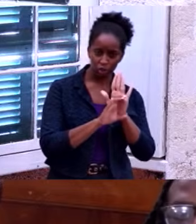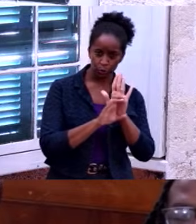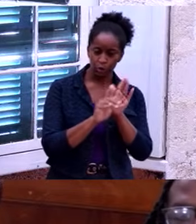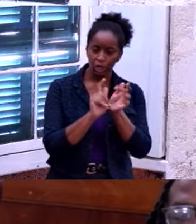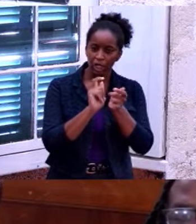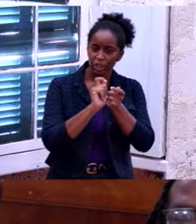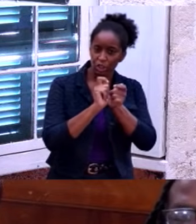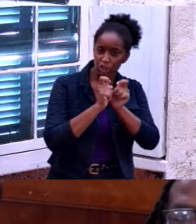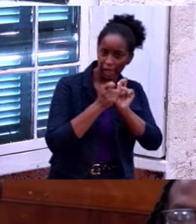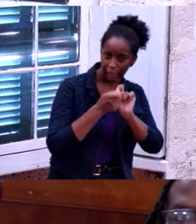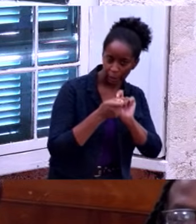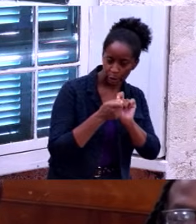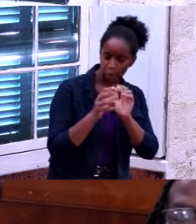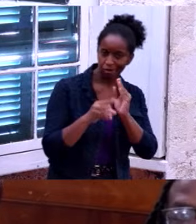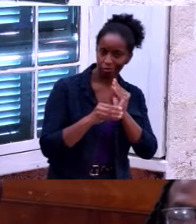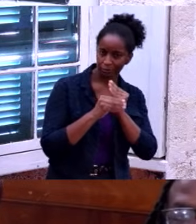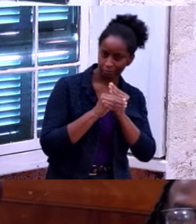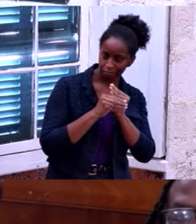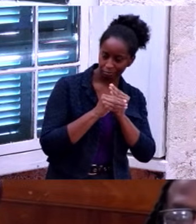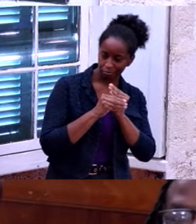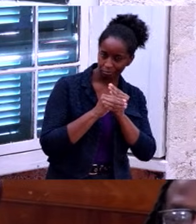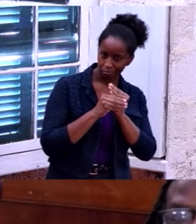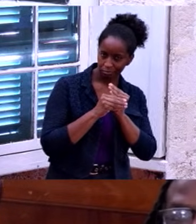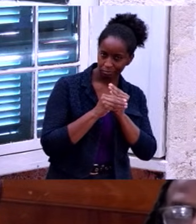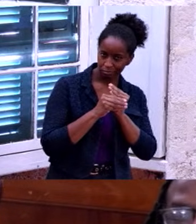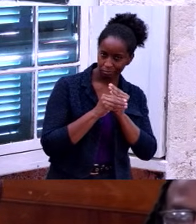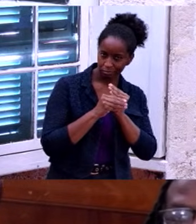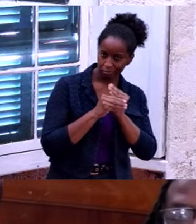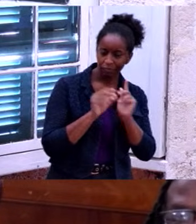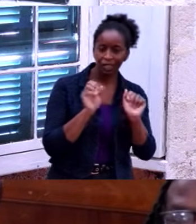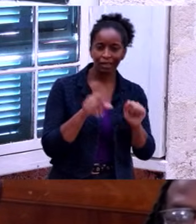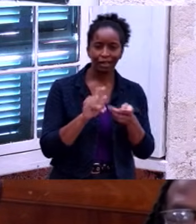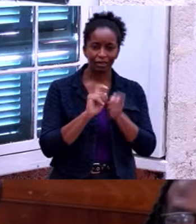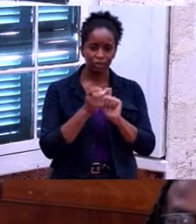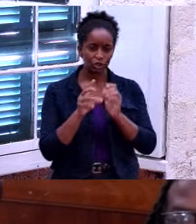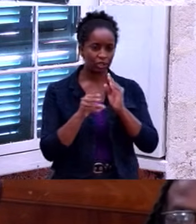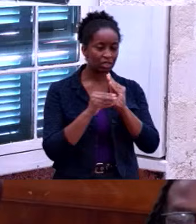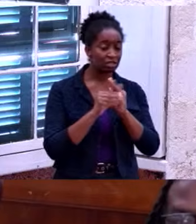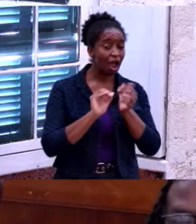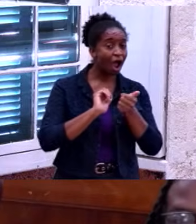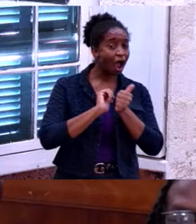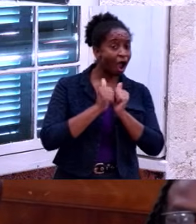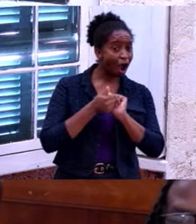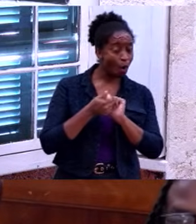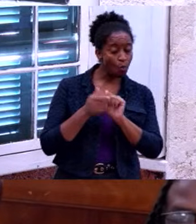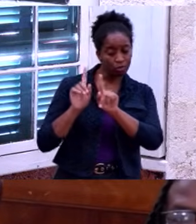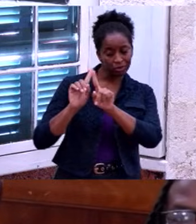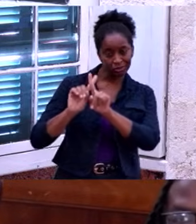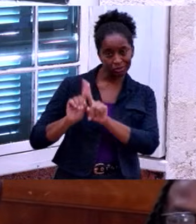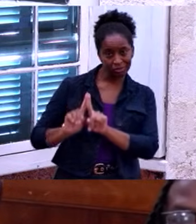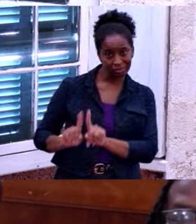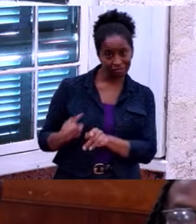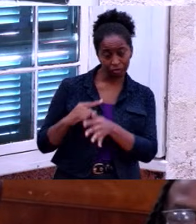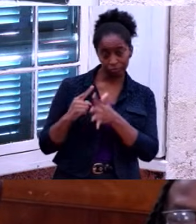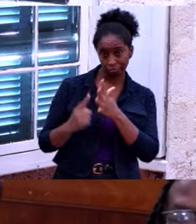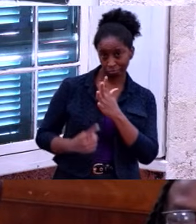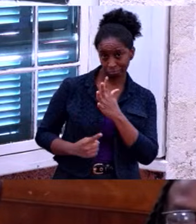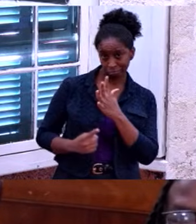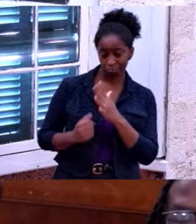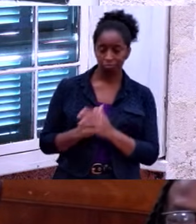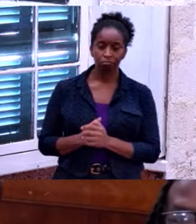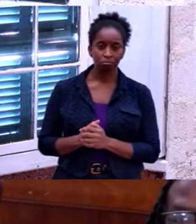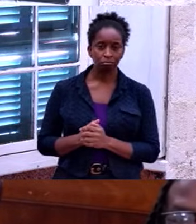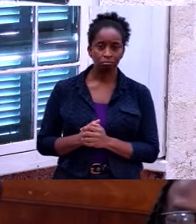it, because that comprises a number of methods by which the Constitution can be changed. Amendment is only one of them. And you can